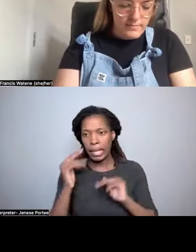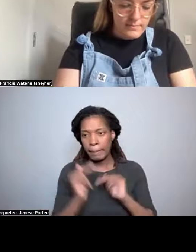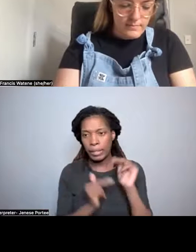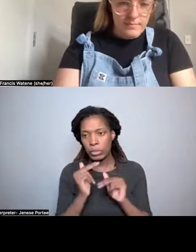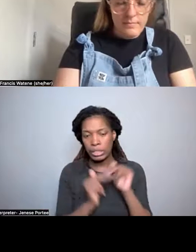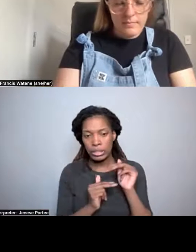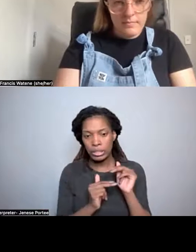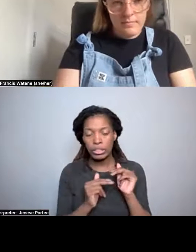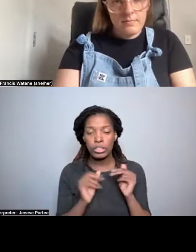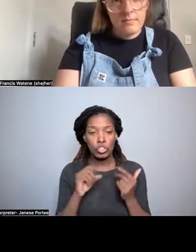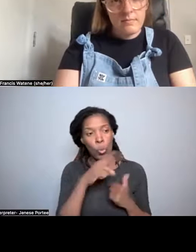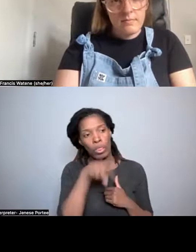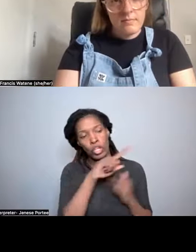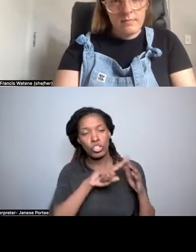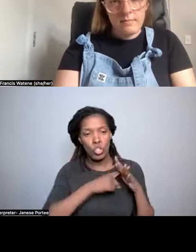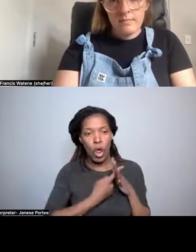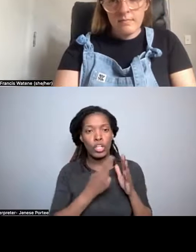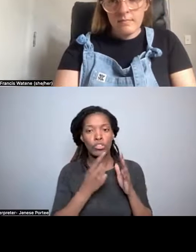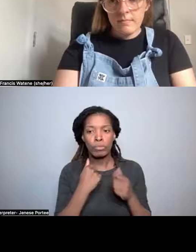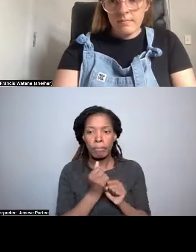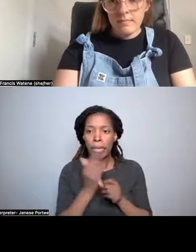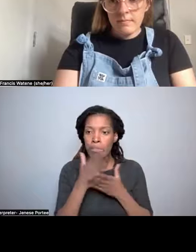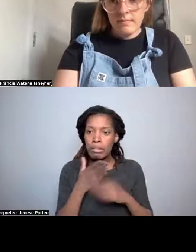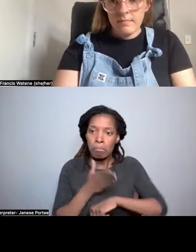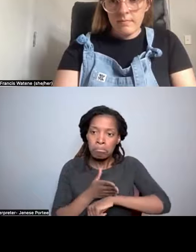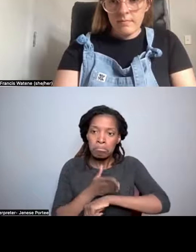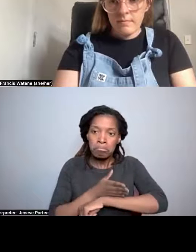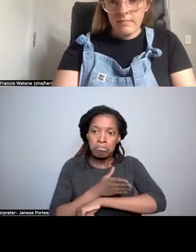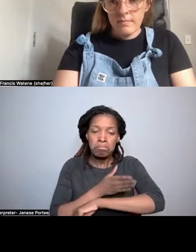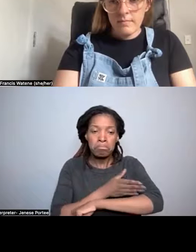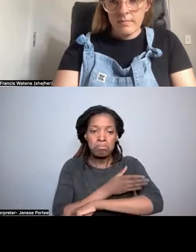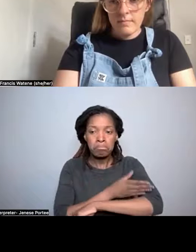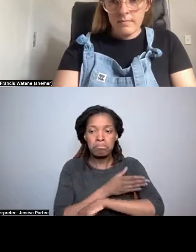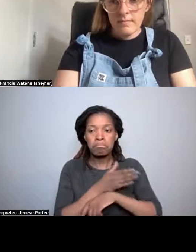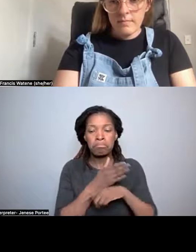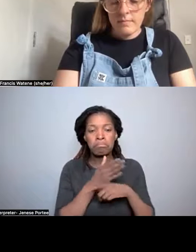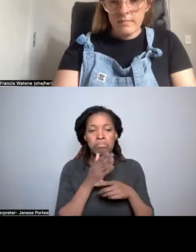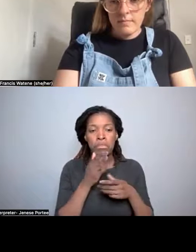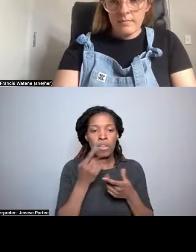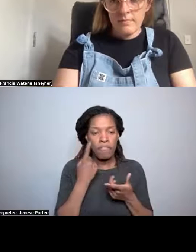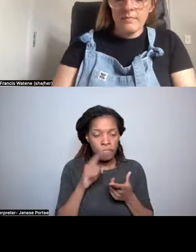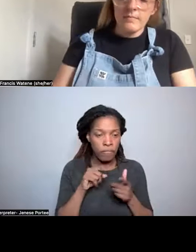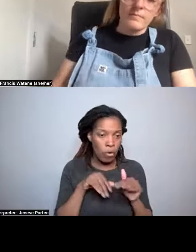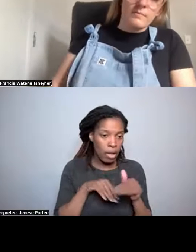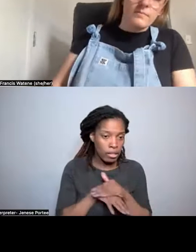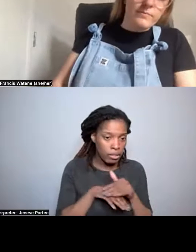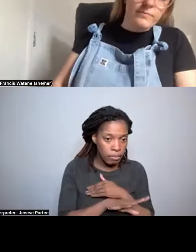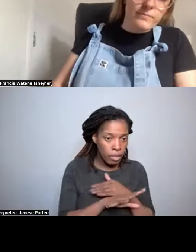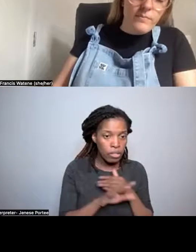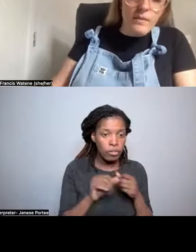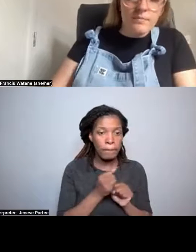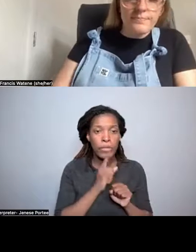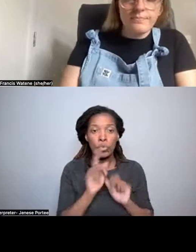have decided to make some ramps in some administrations, the public administration, so that people